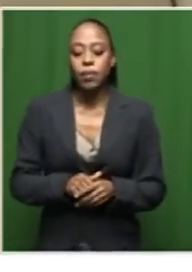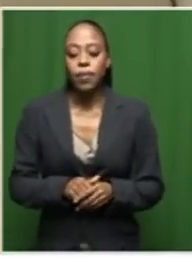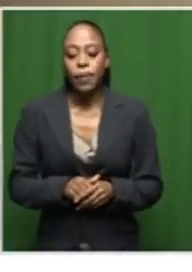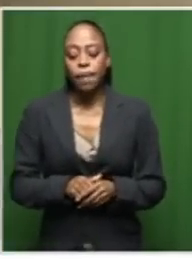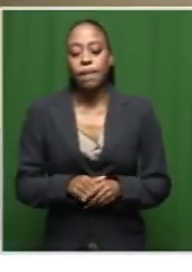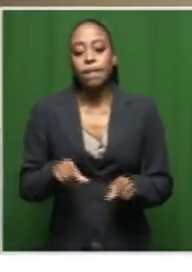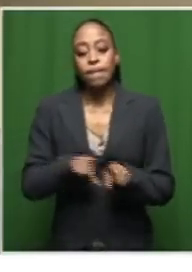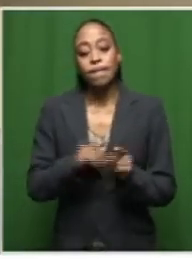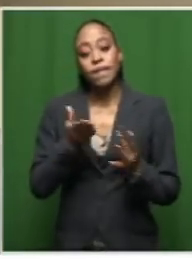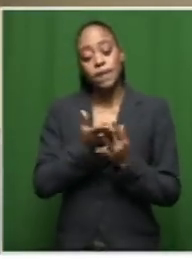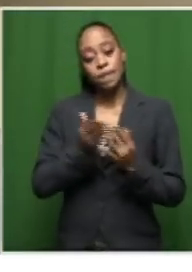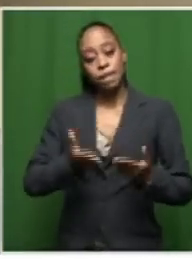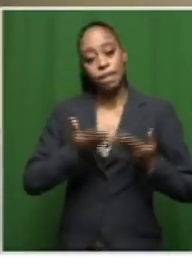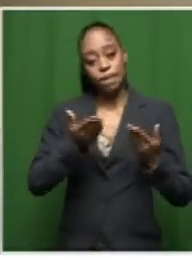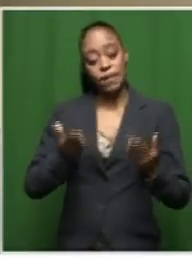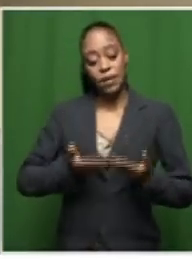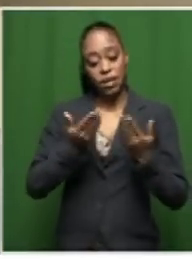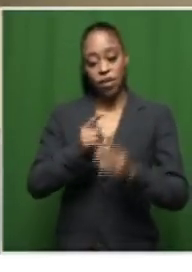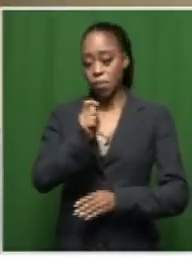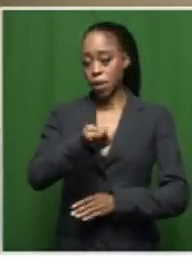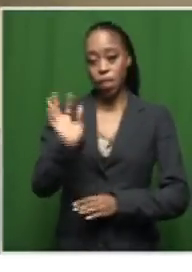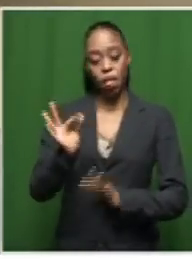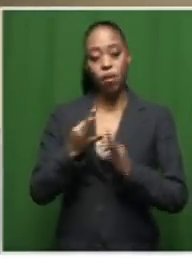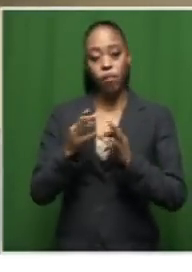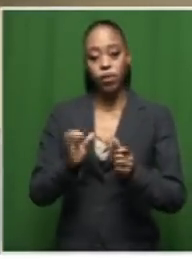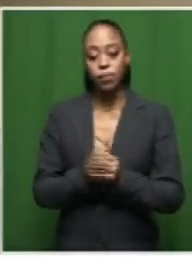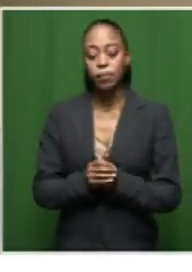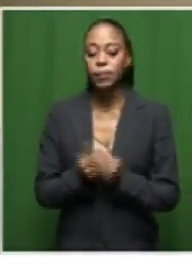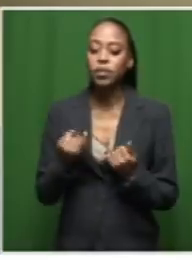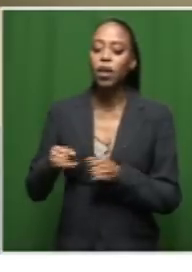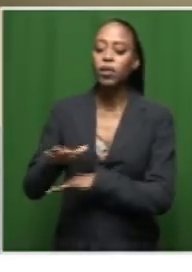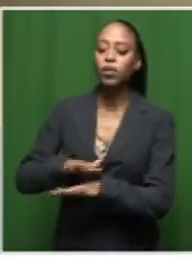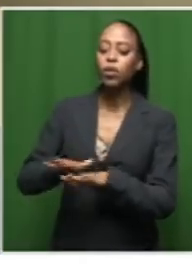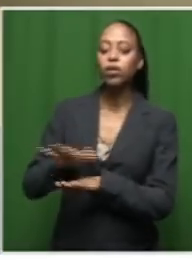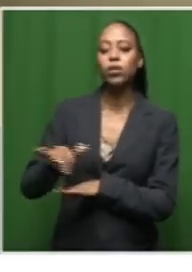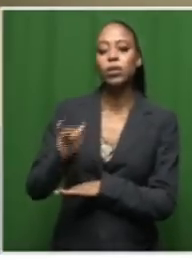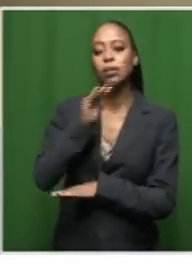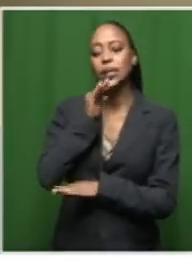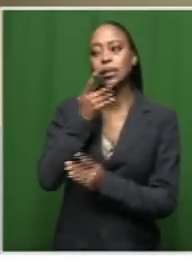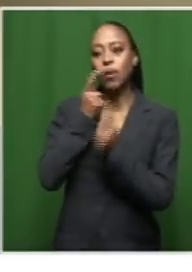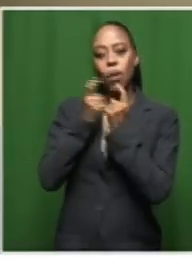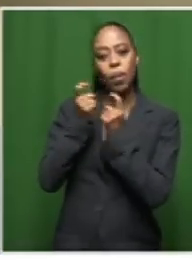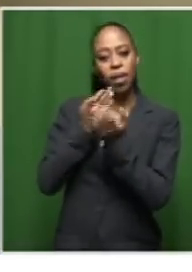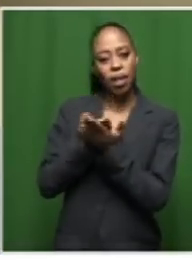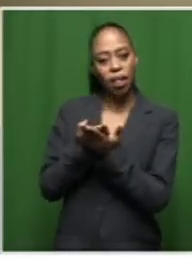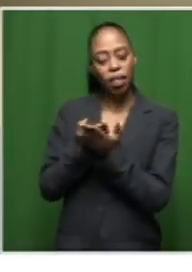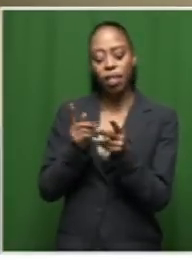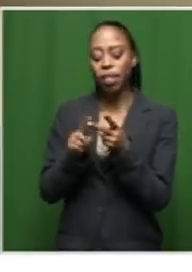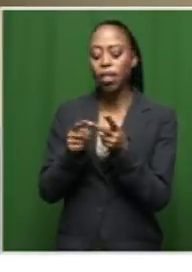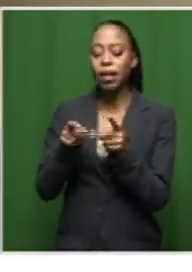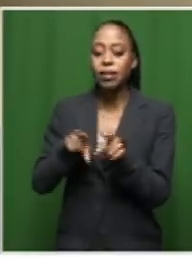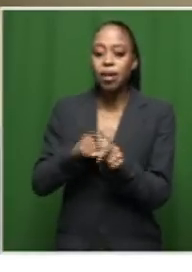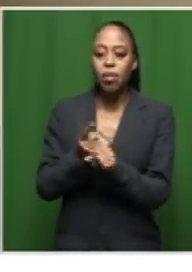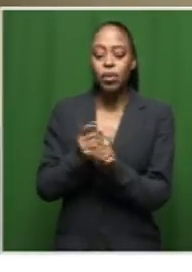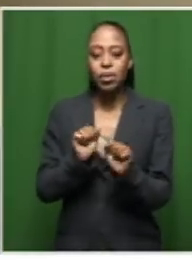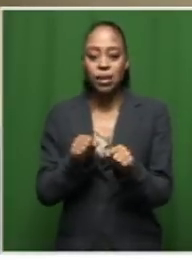services. Yeah. And the service is absolutely free. Yeah. So under what circumstances can a complaint be heard? And I